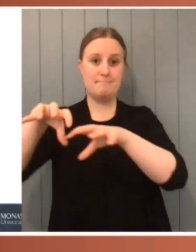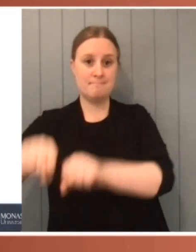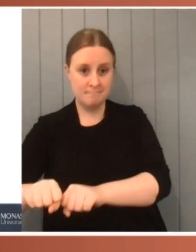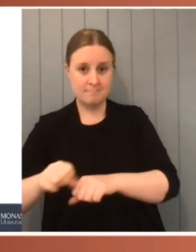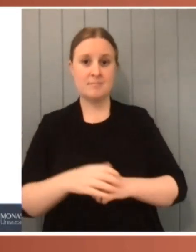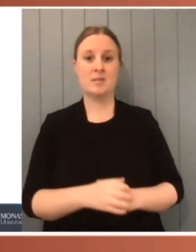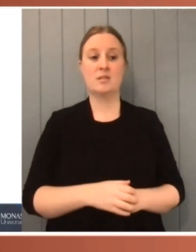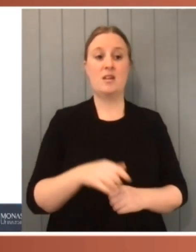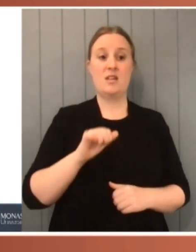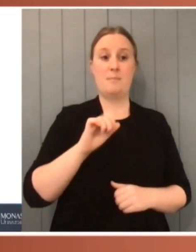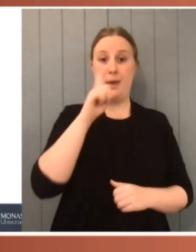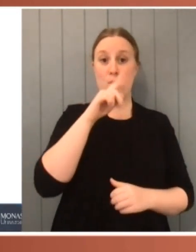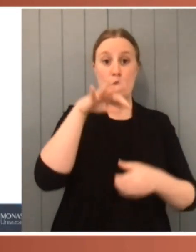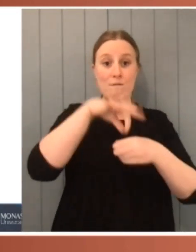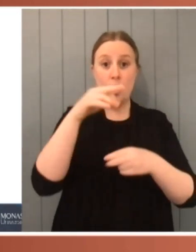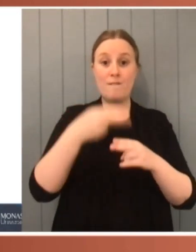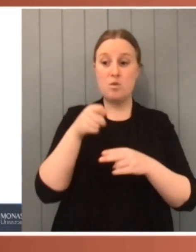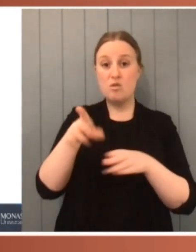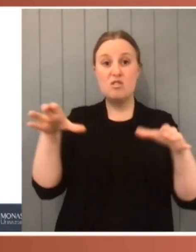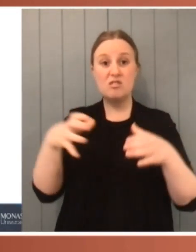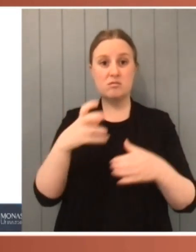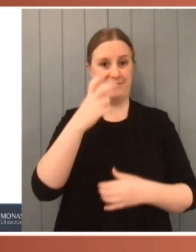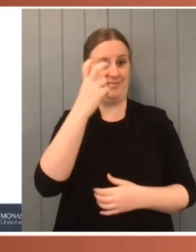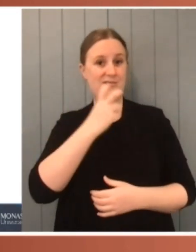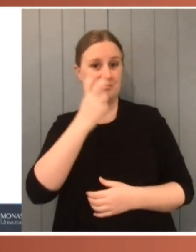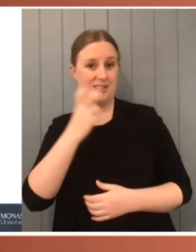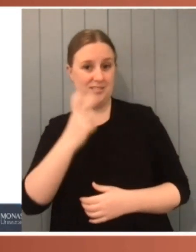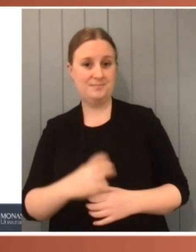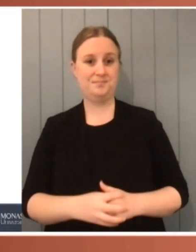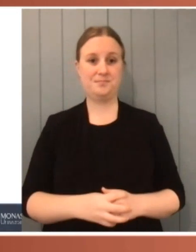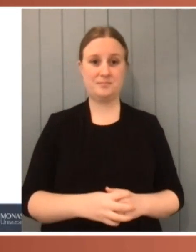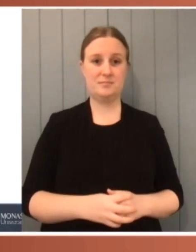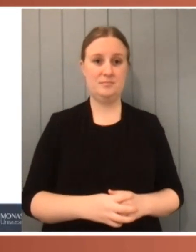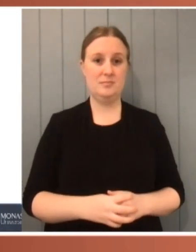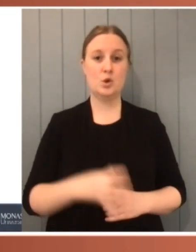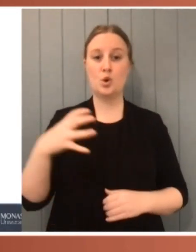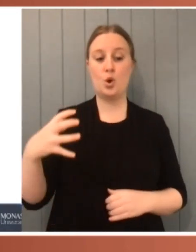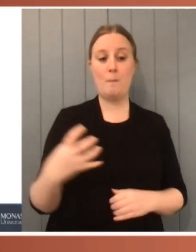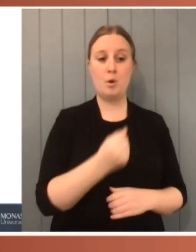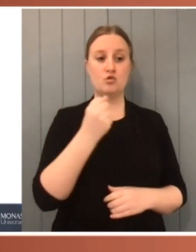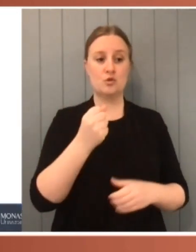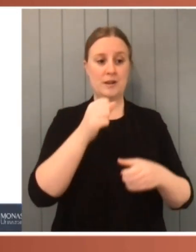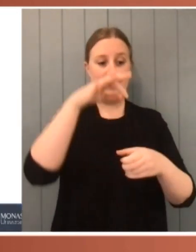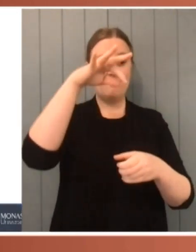of compulsory voting have proved incapable of rousing public resentment is that the system is